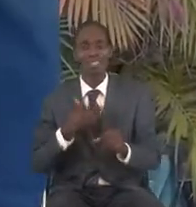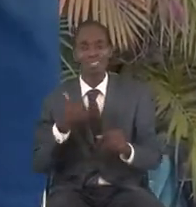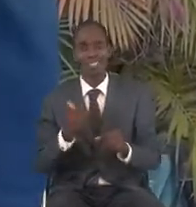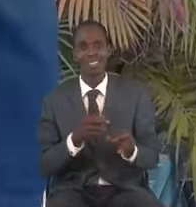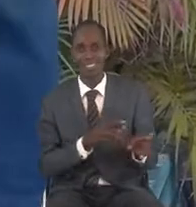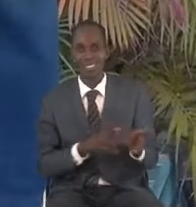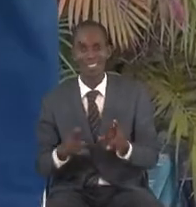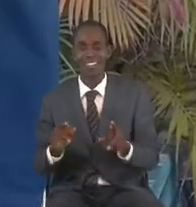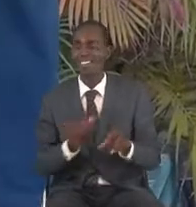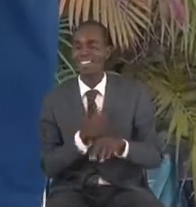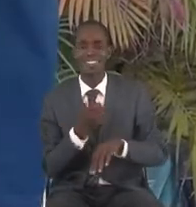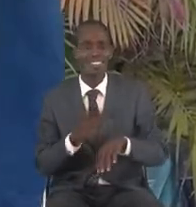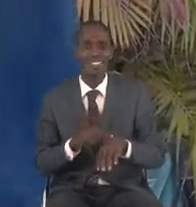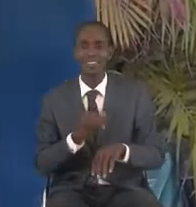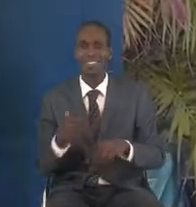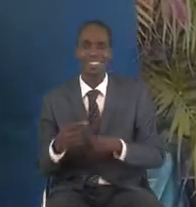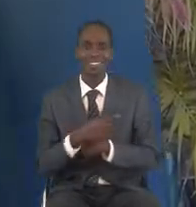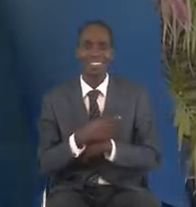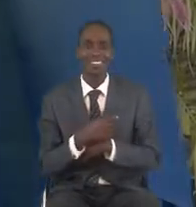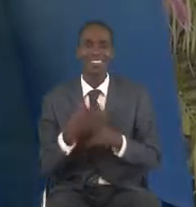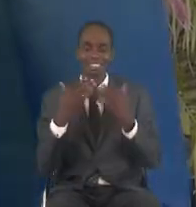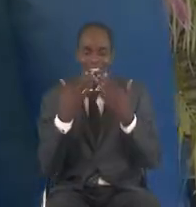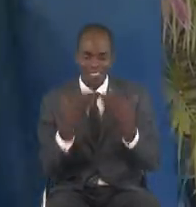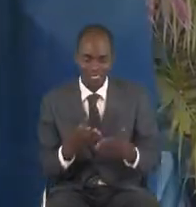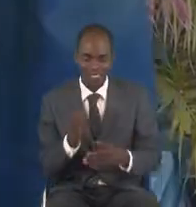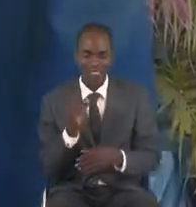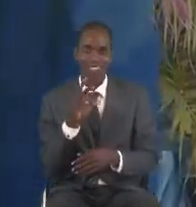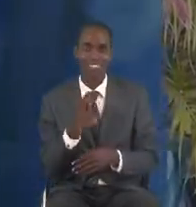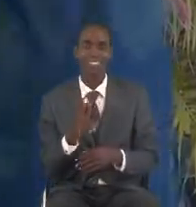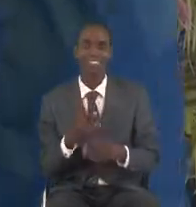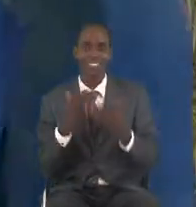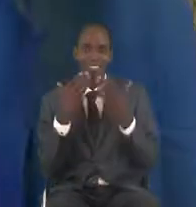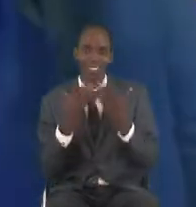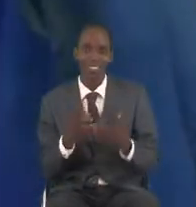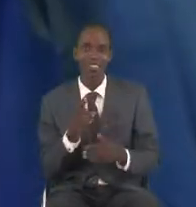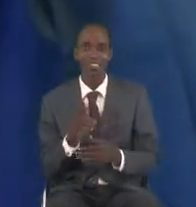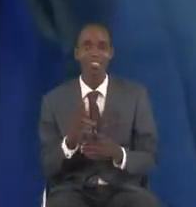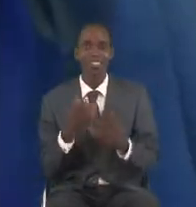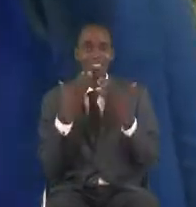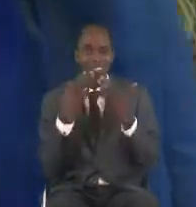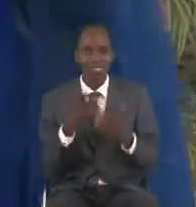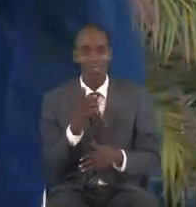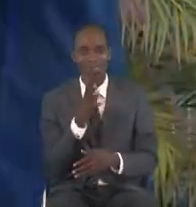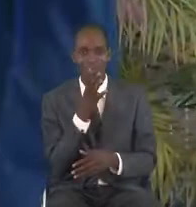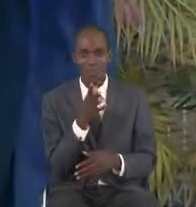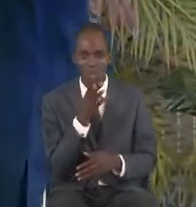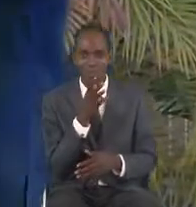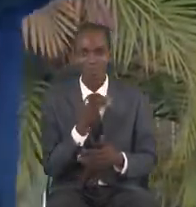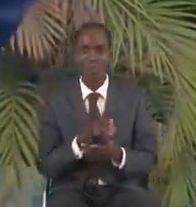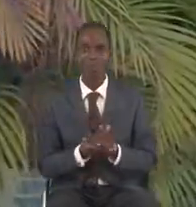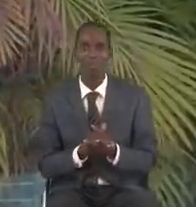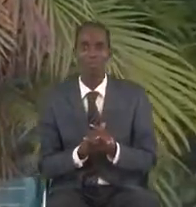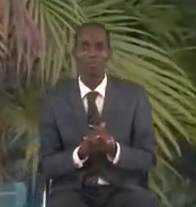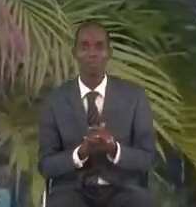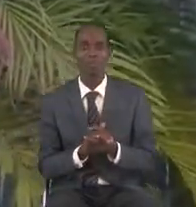day, anytime. Thank you, sir. Thank you. Thank you, mommy. Thank you.